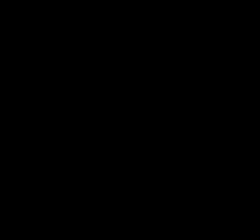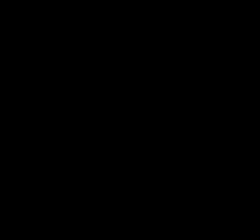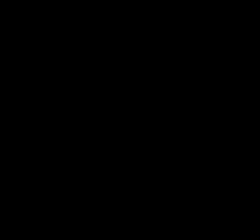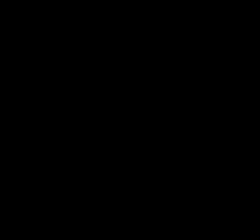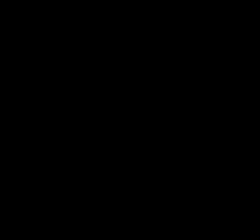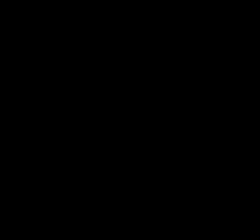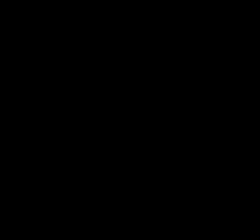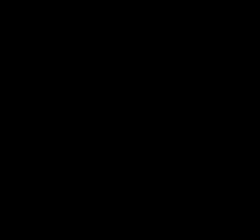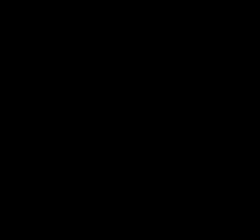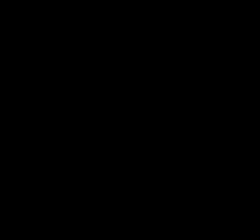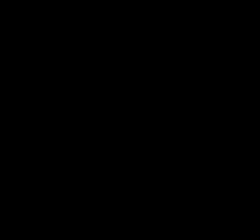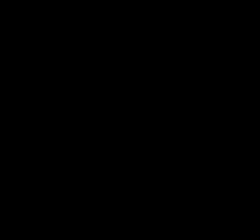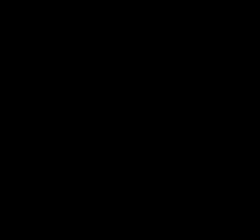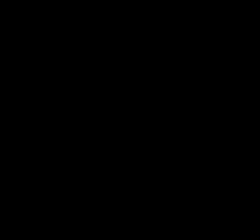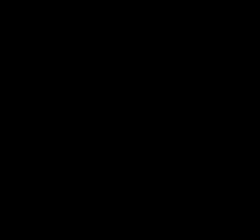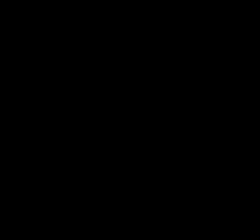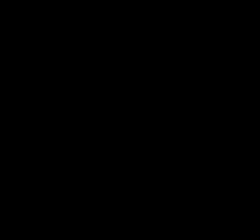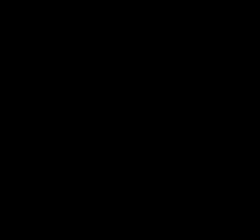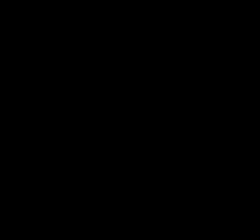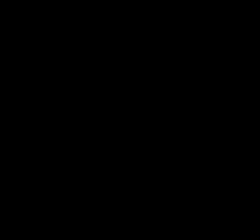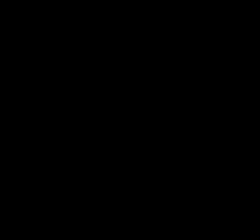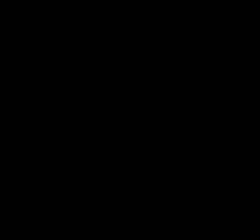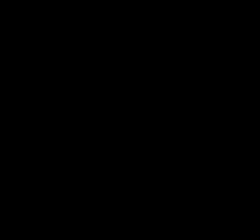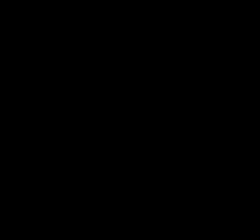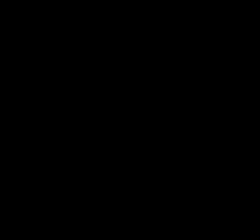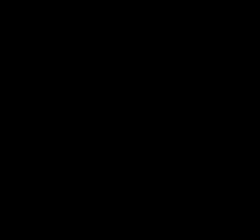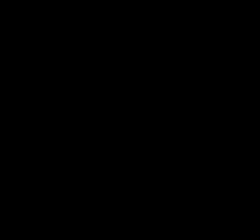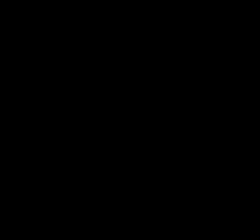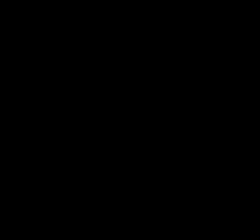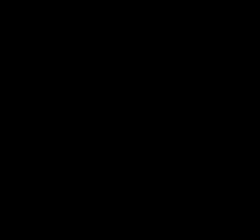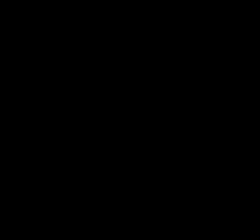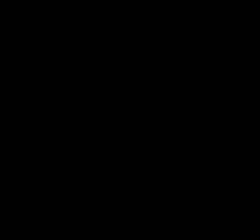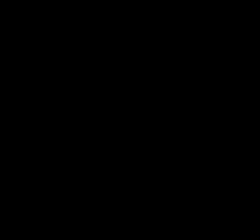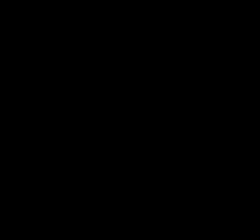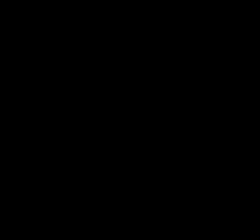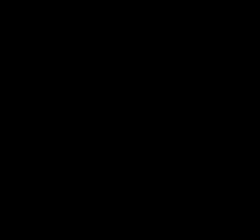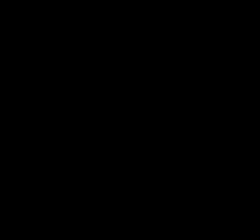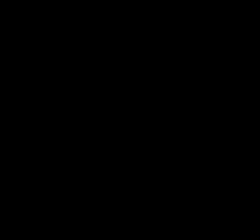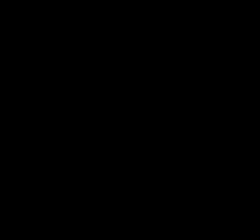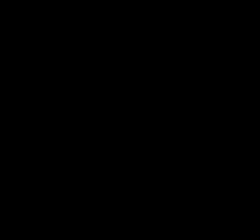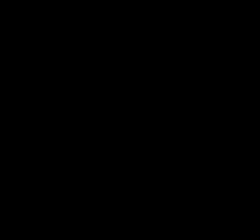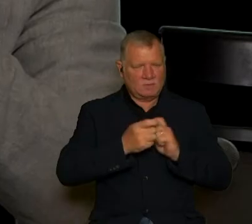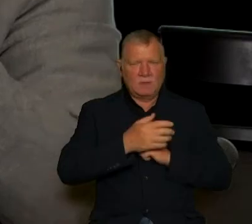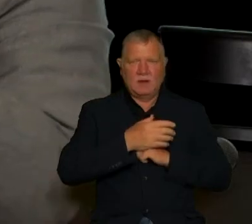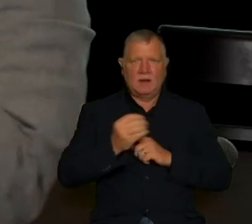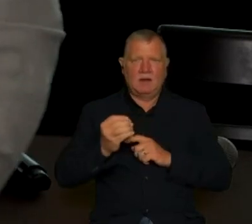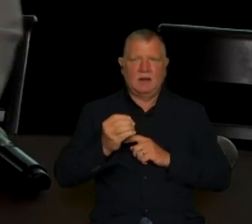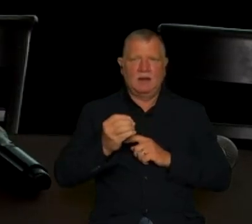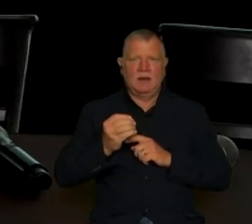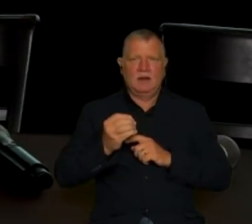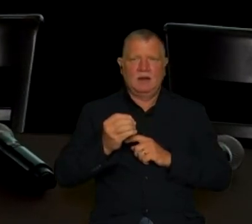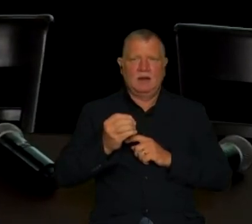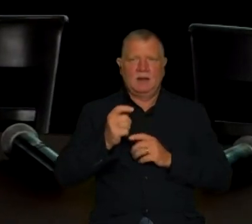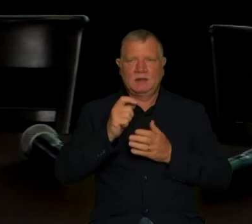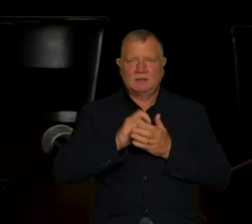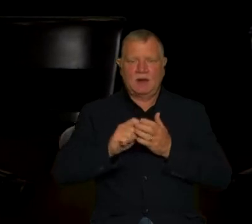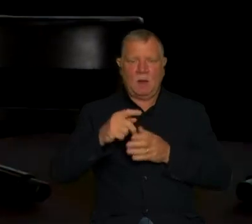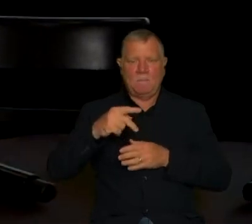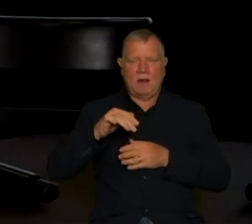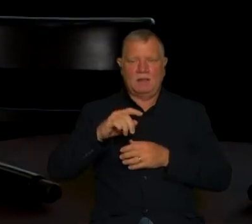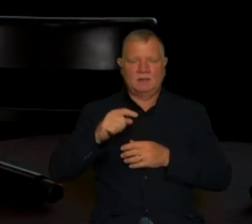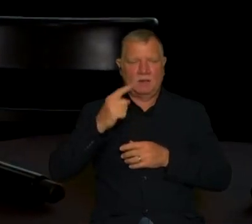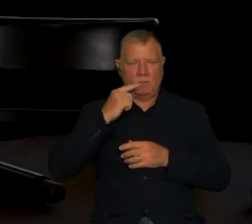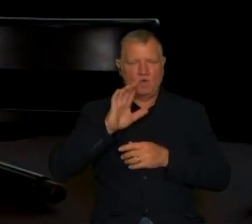so that we can have a panel with the budget director and the transformation office director and